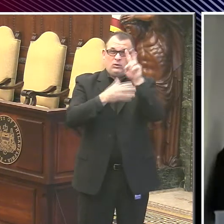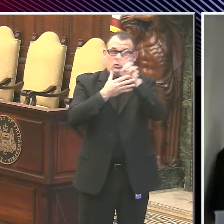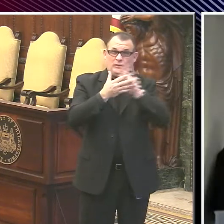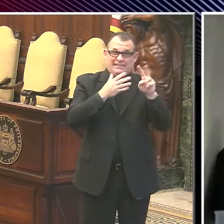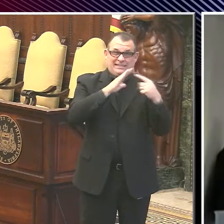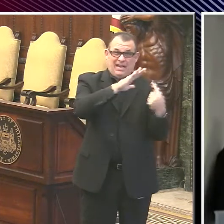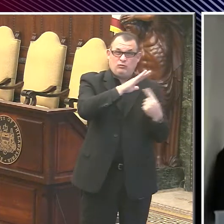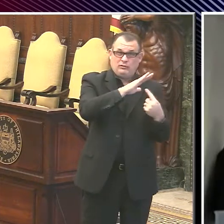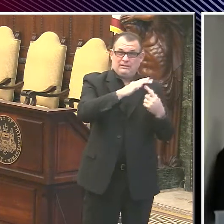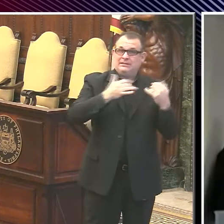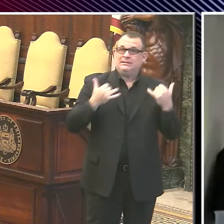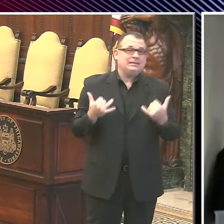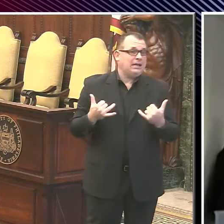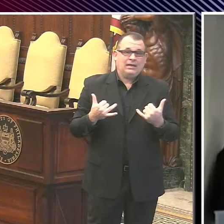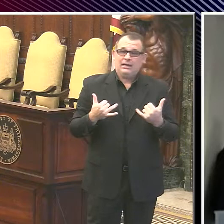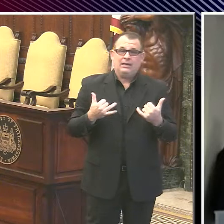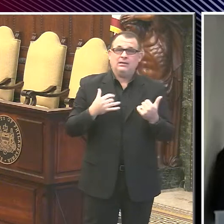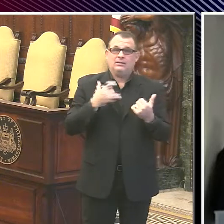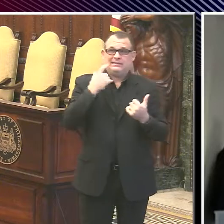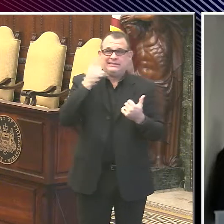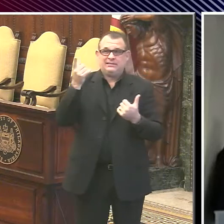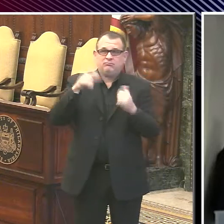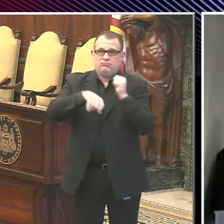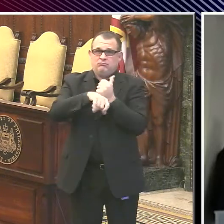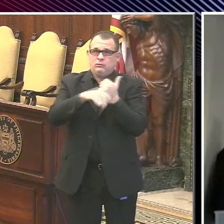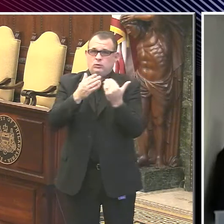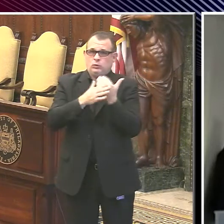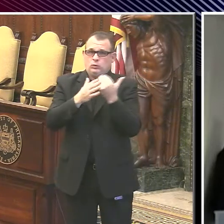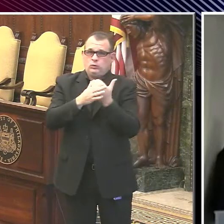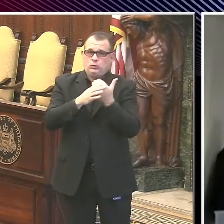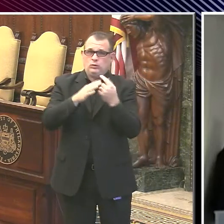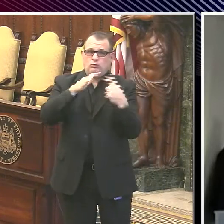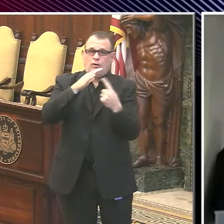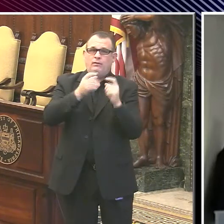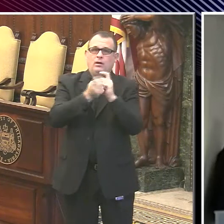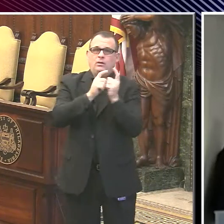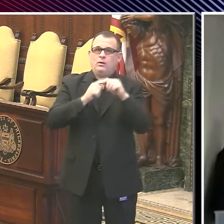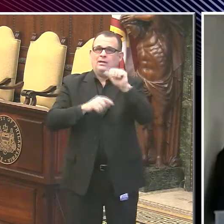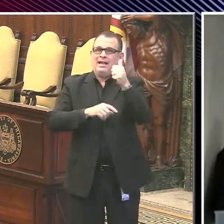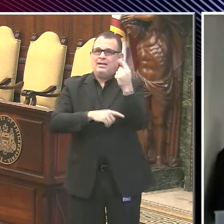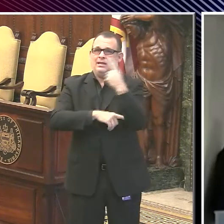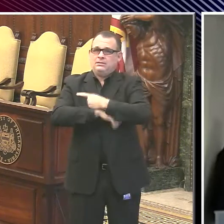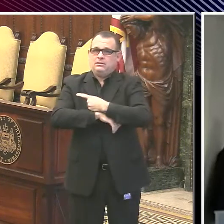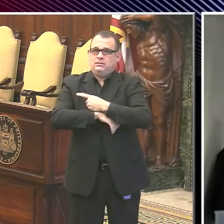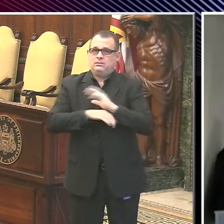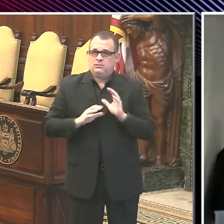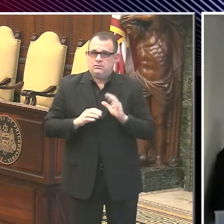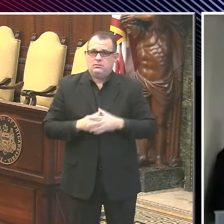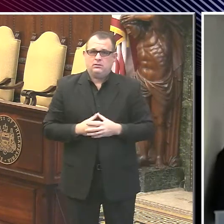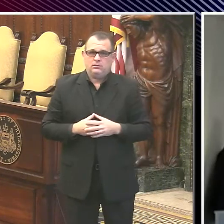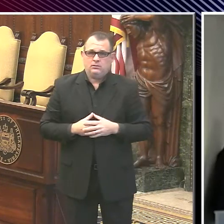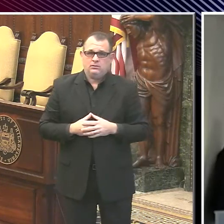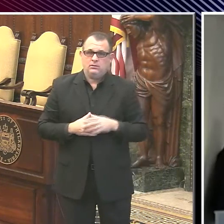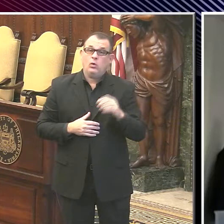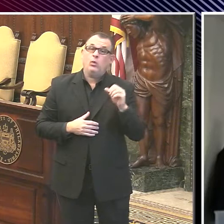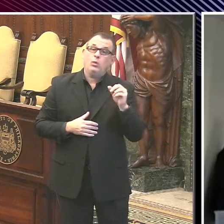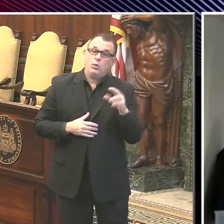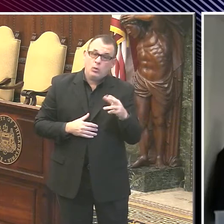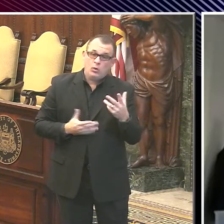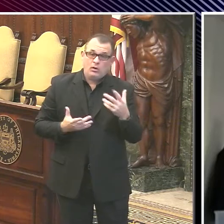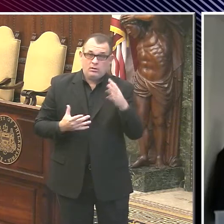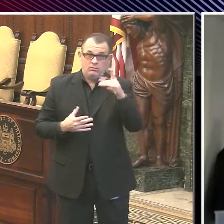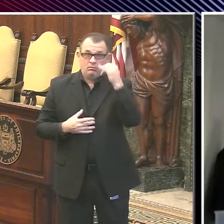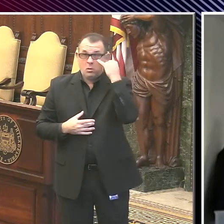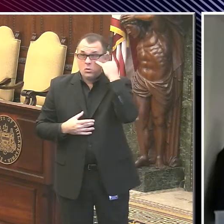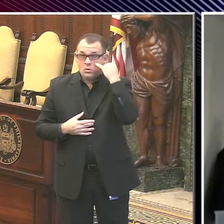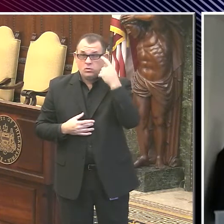exposure. With the new guidance, if you're exposed, you should quarantine for 10 days after the last exposure. Or there's an option that you can end a quarantine